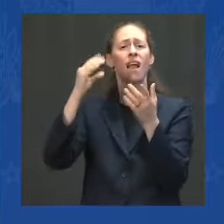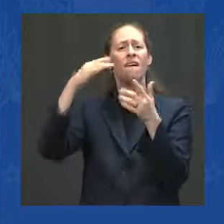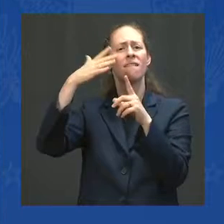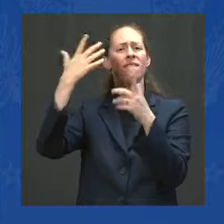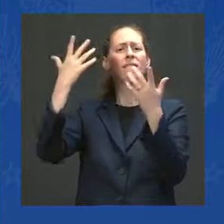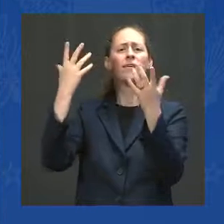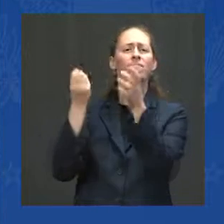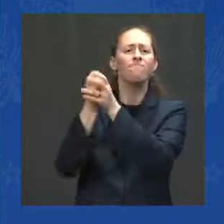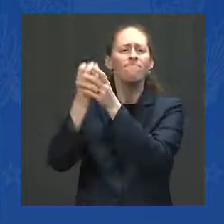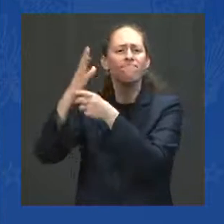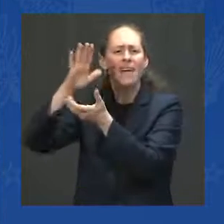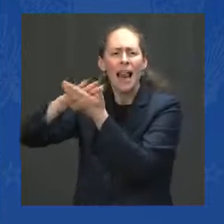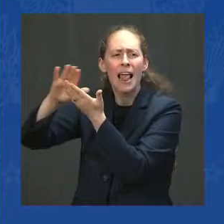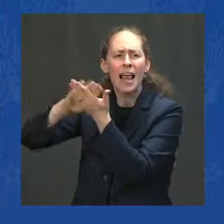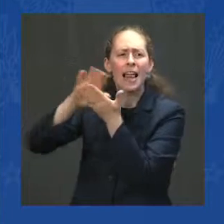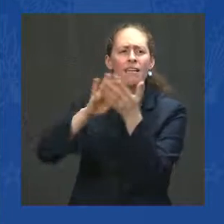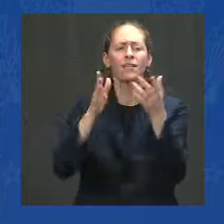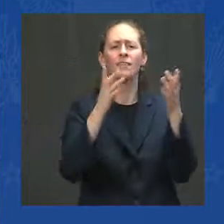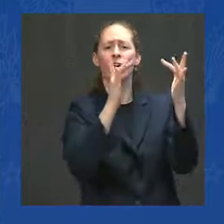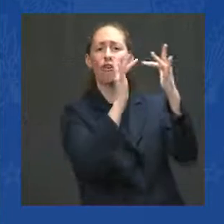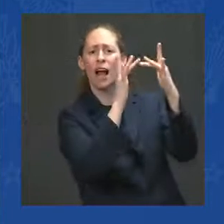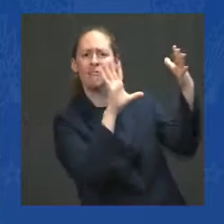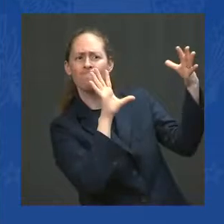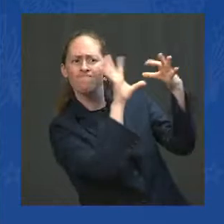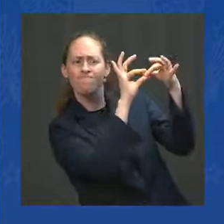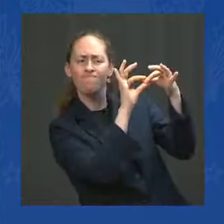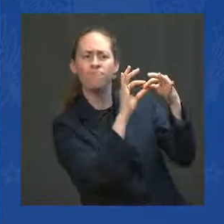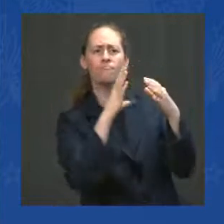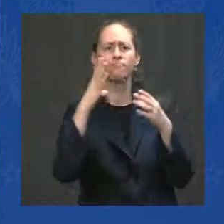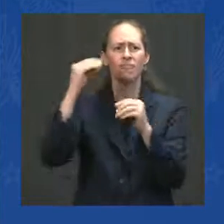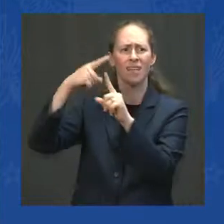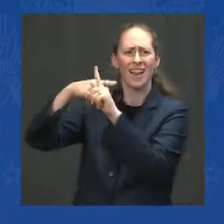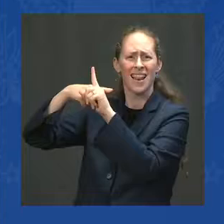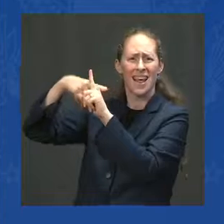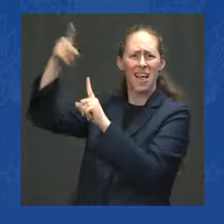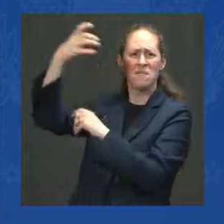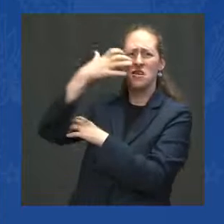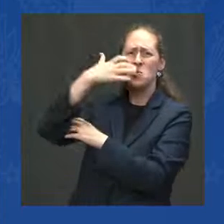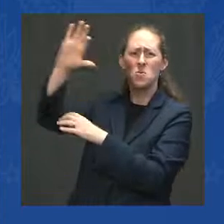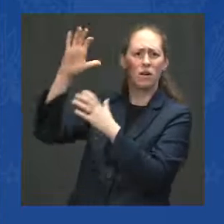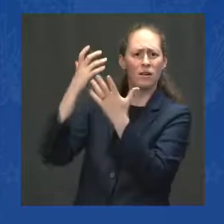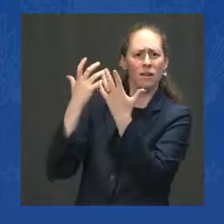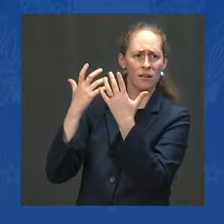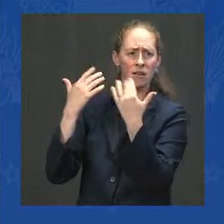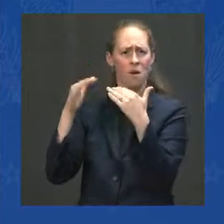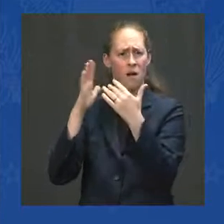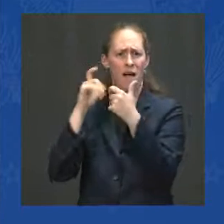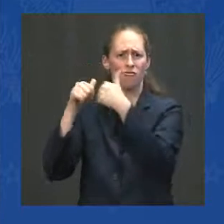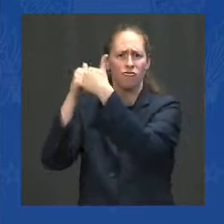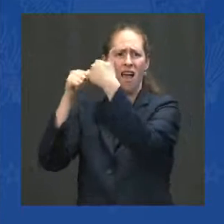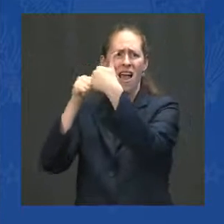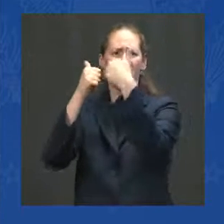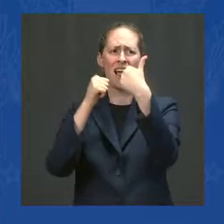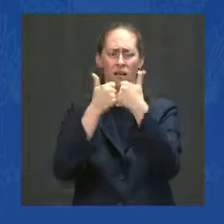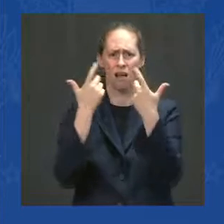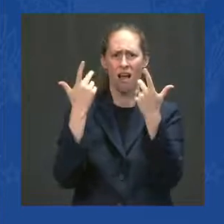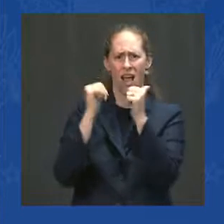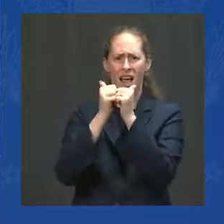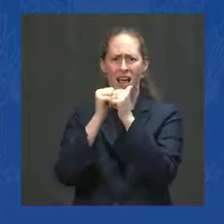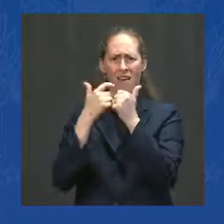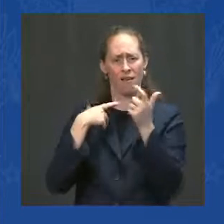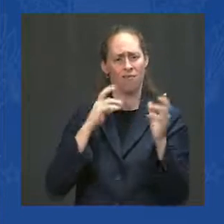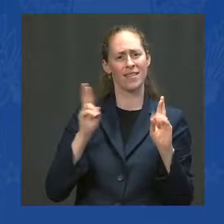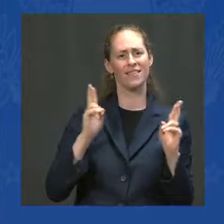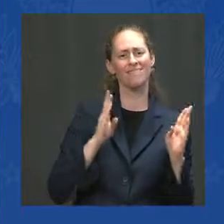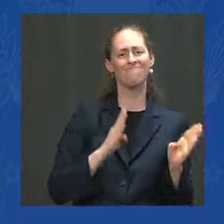resilient, and the climate crisis much more in our minds and how do we deal with it. You know, we're poised